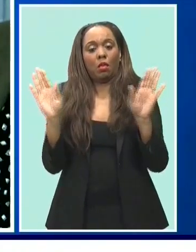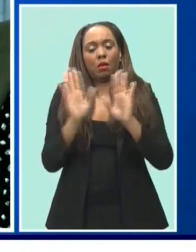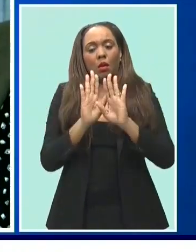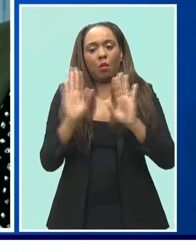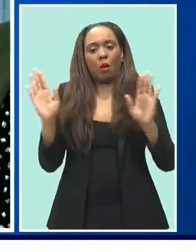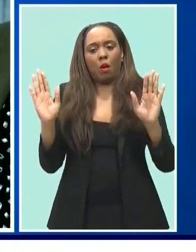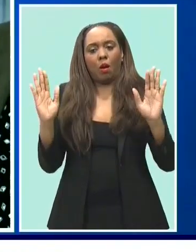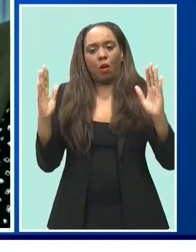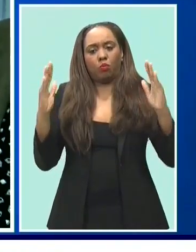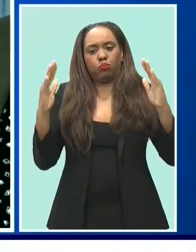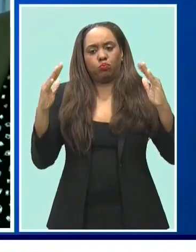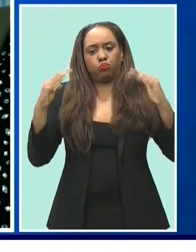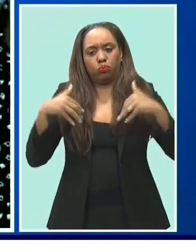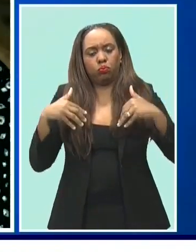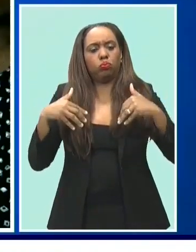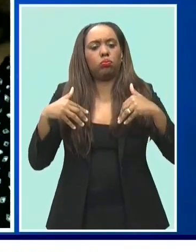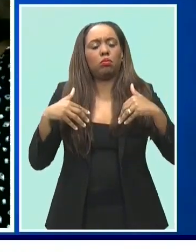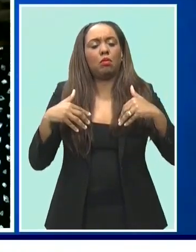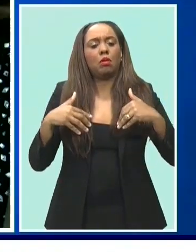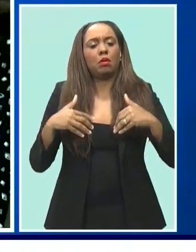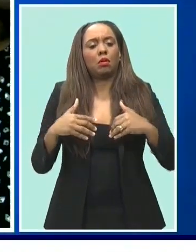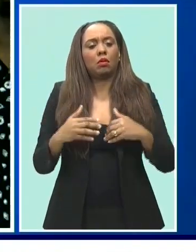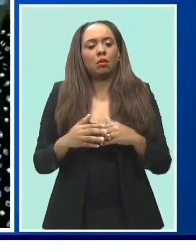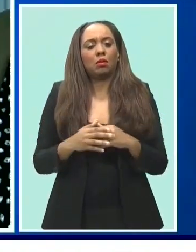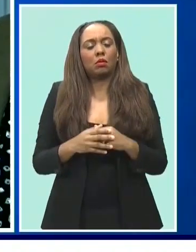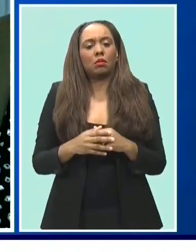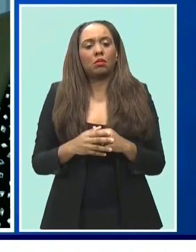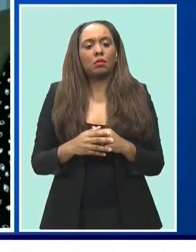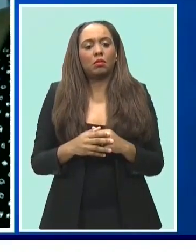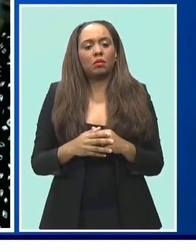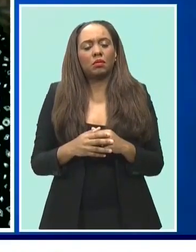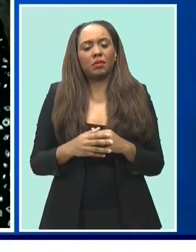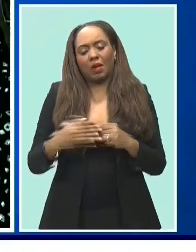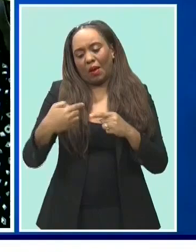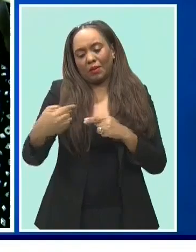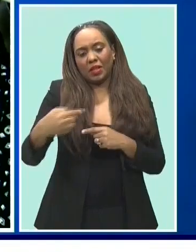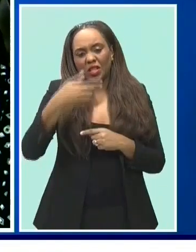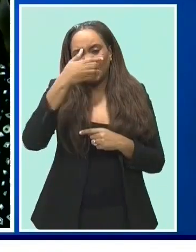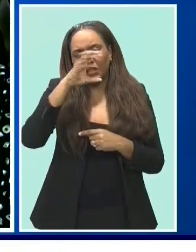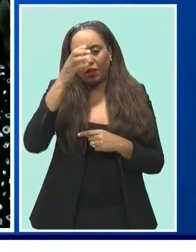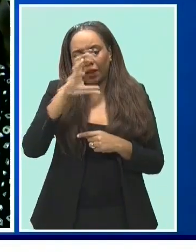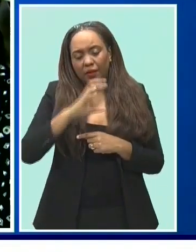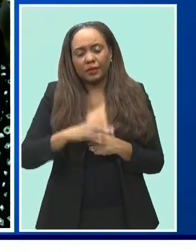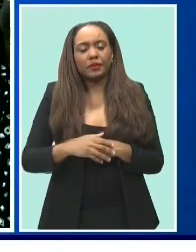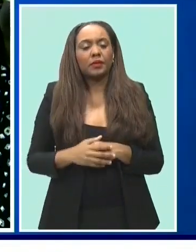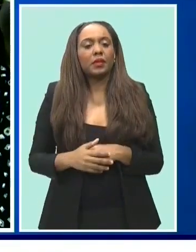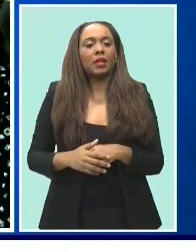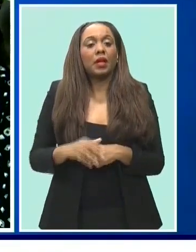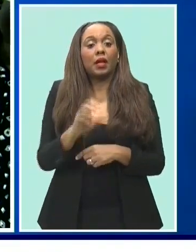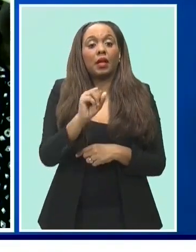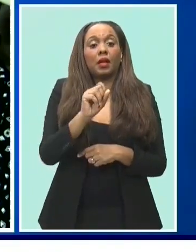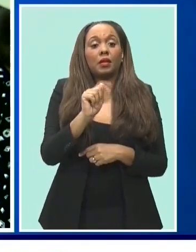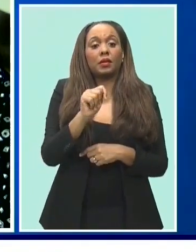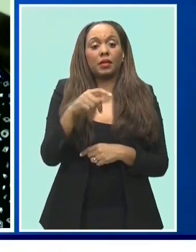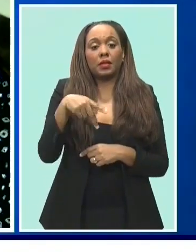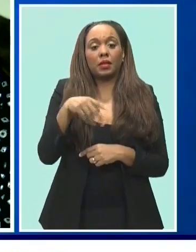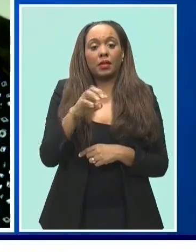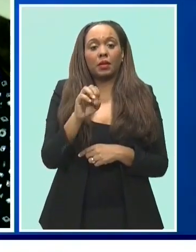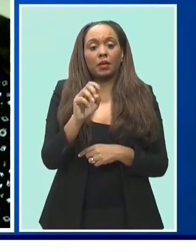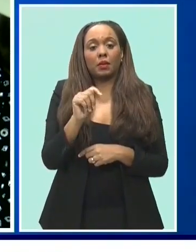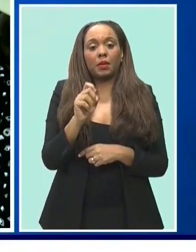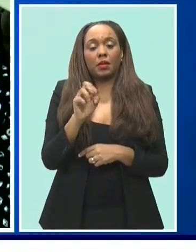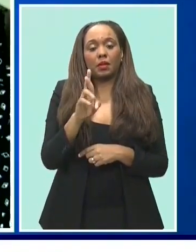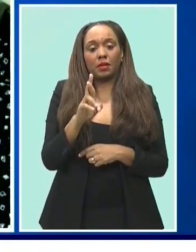the Chafet there. And in St. Peter, in French Village, there was a house,